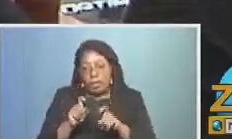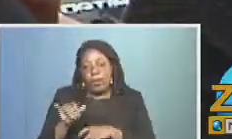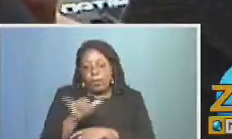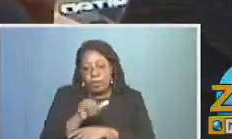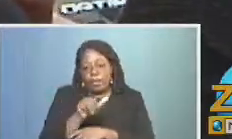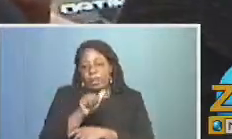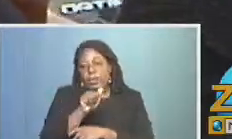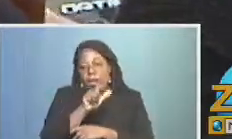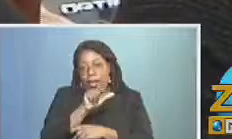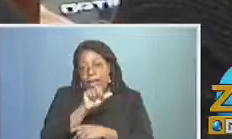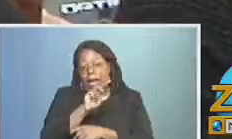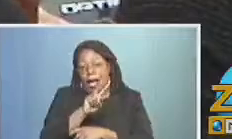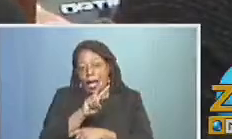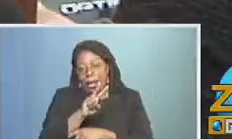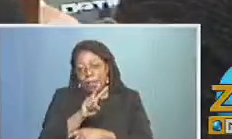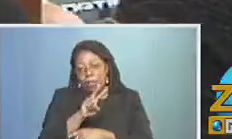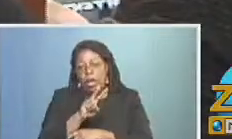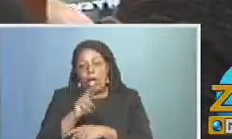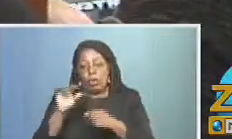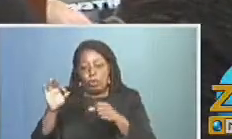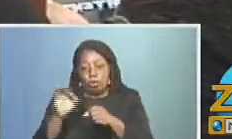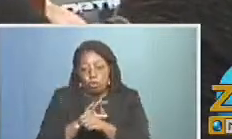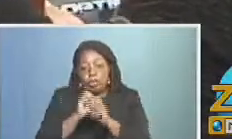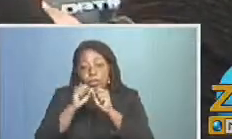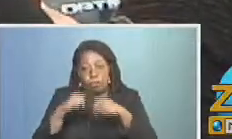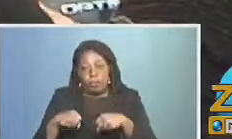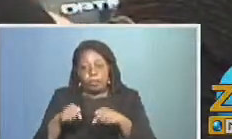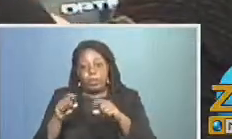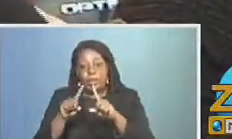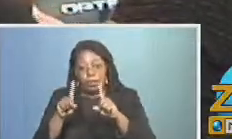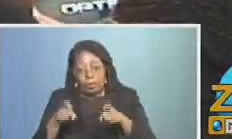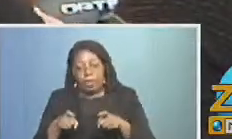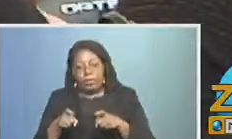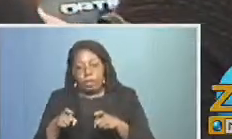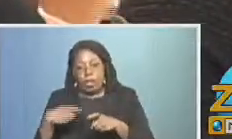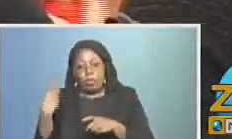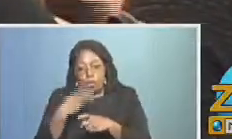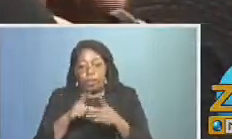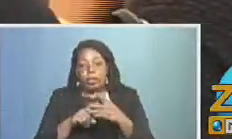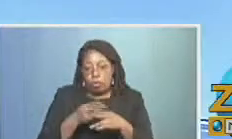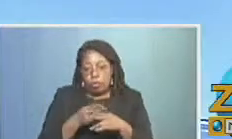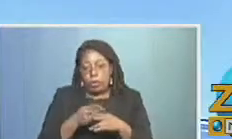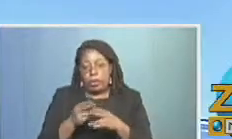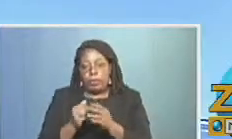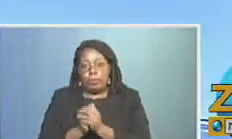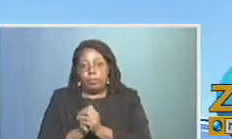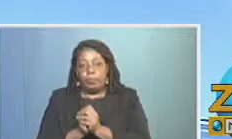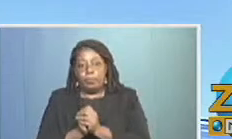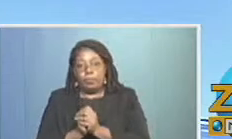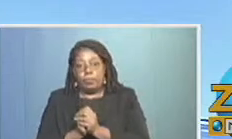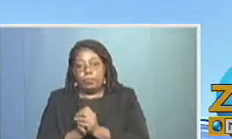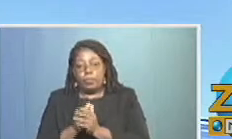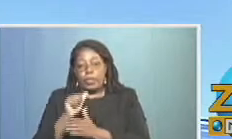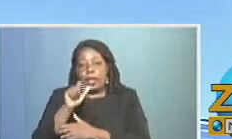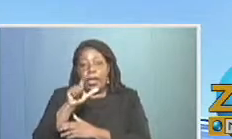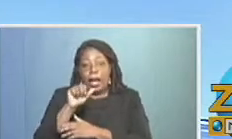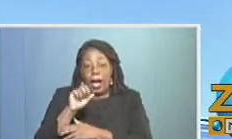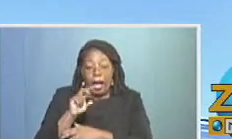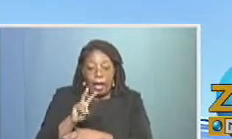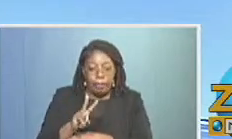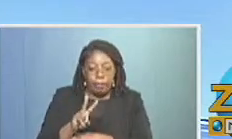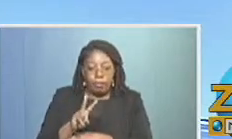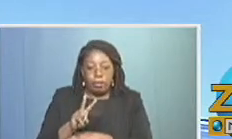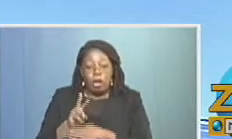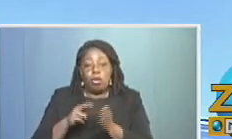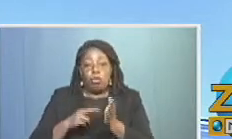full system is tested, then I would hope that we can roll it out in as short a time as possible. Well, Alive representatives